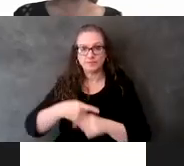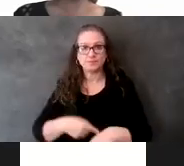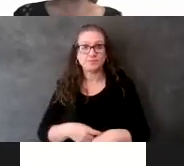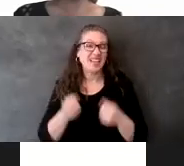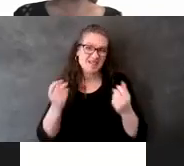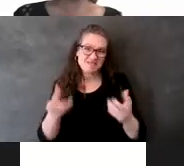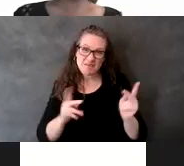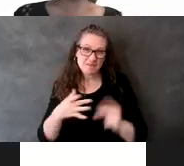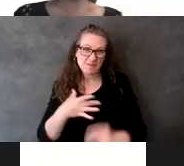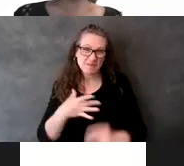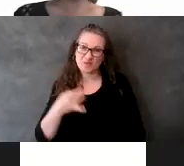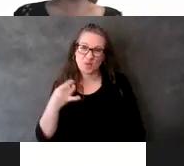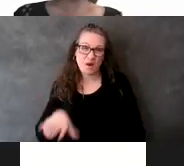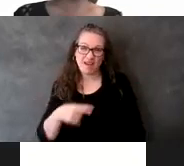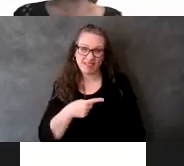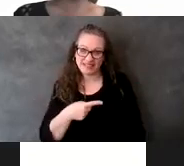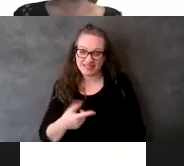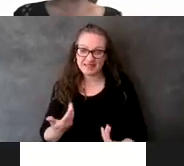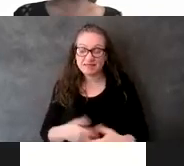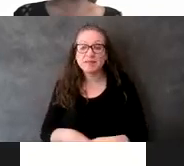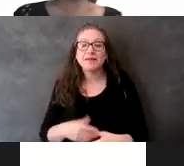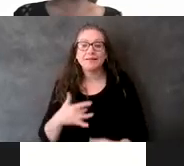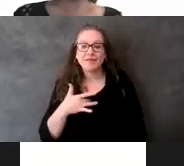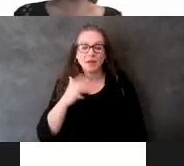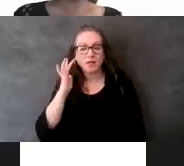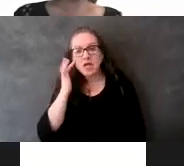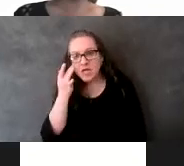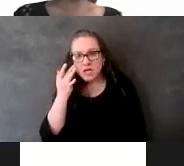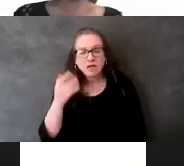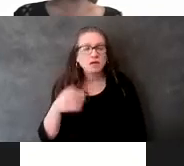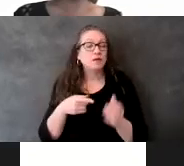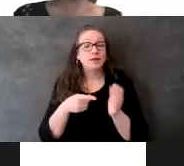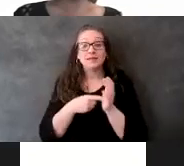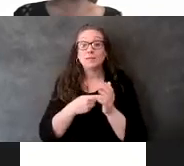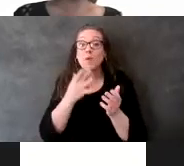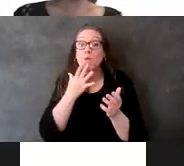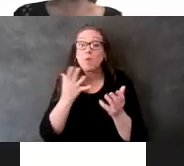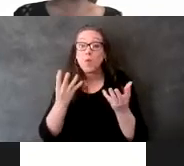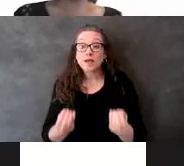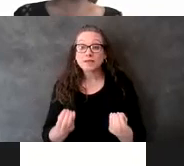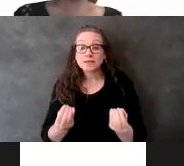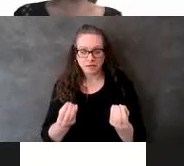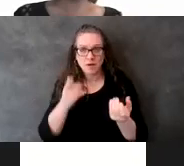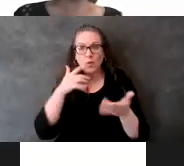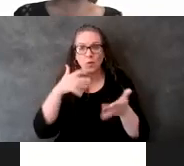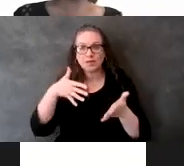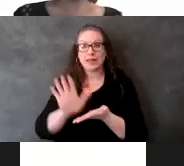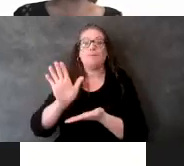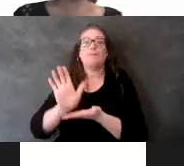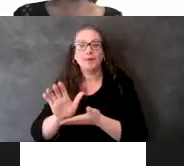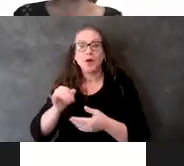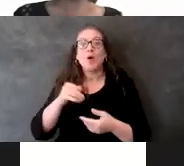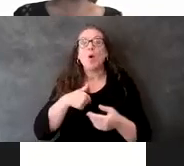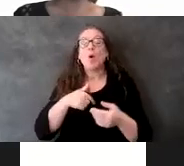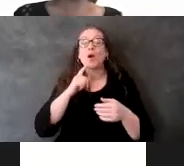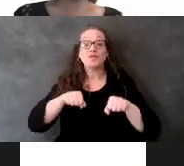these. They find them a nuisance. They can be slippery when wet. They make your shopping cart da da da da da